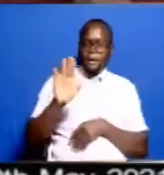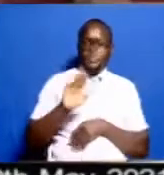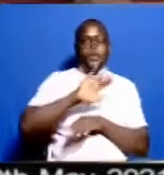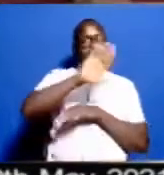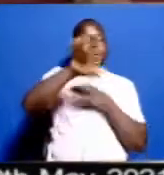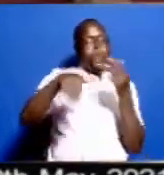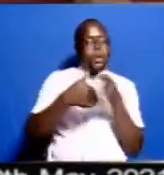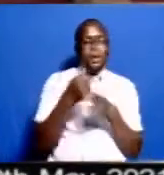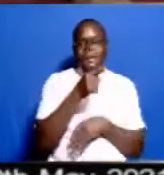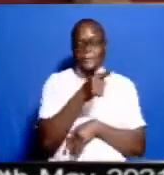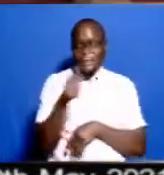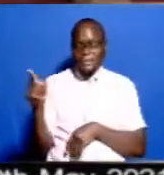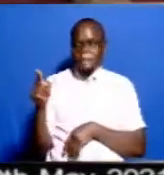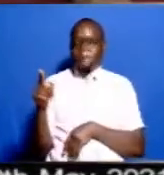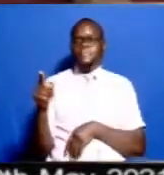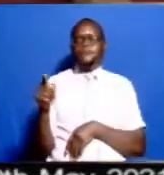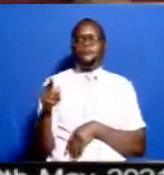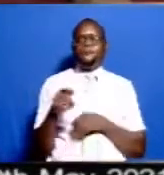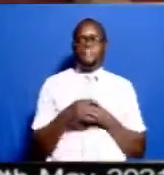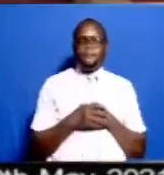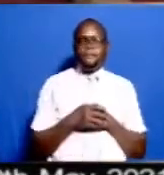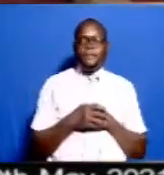this ferrying in the future.